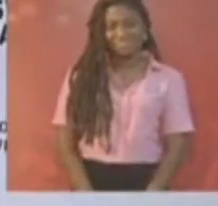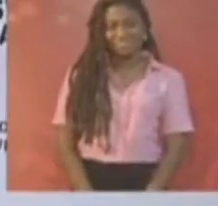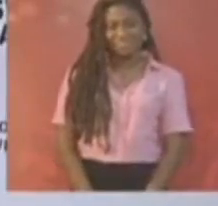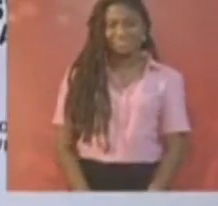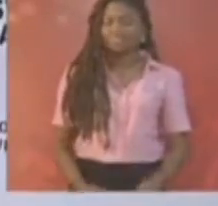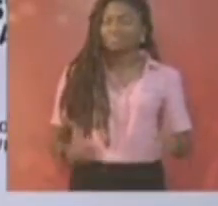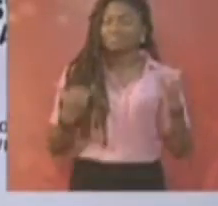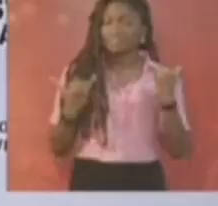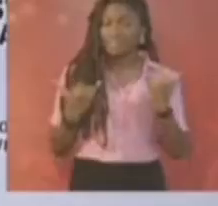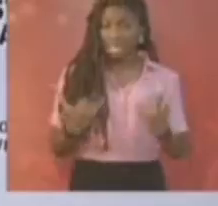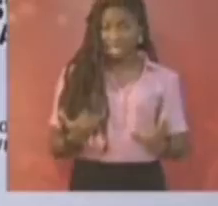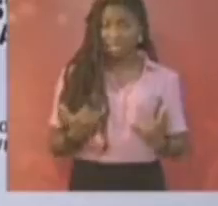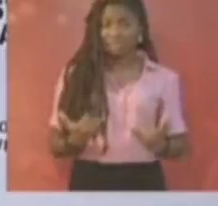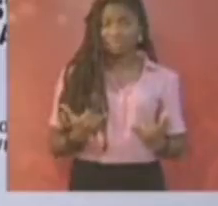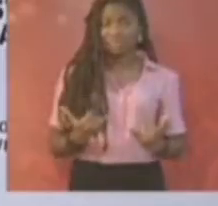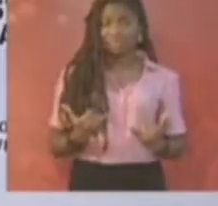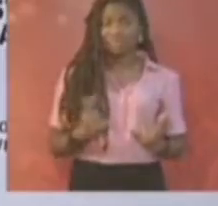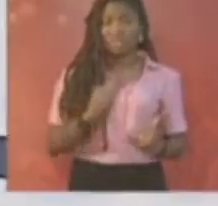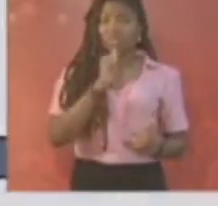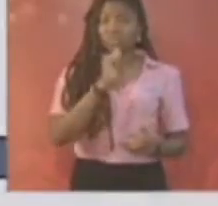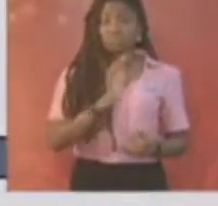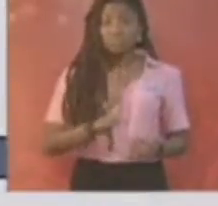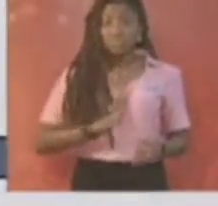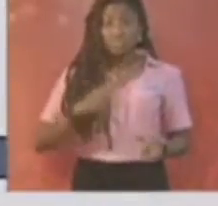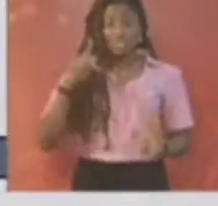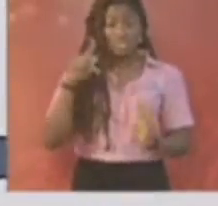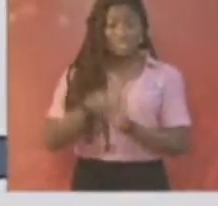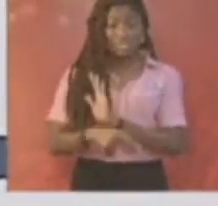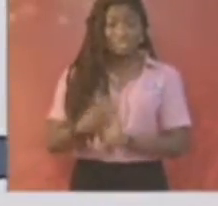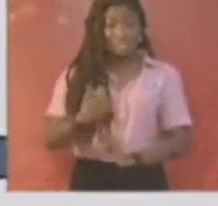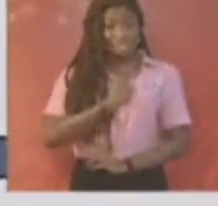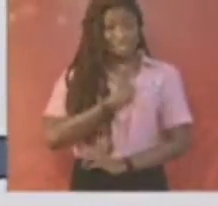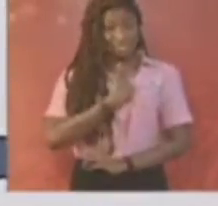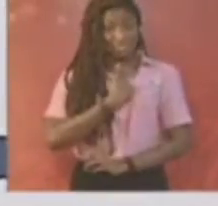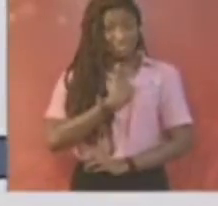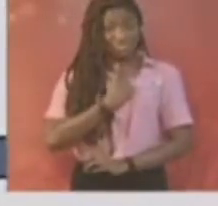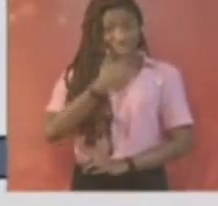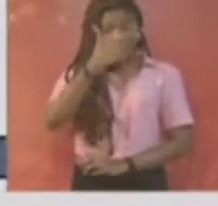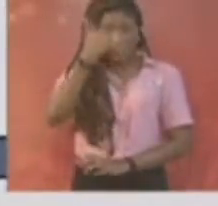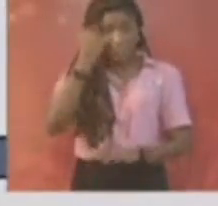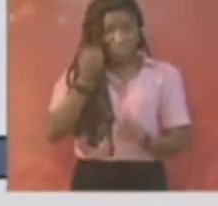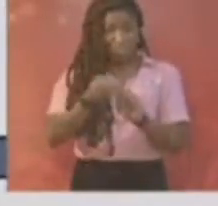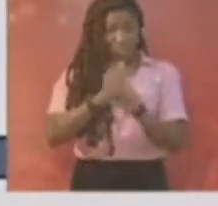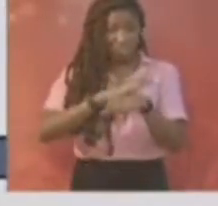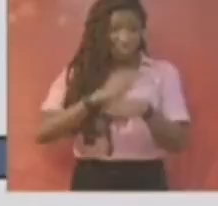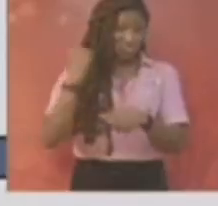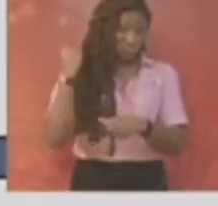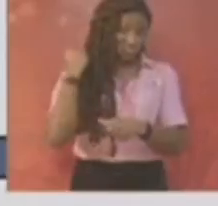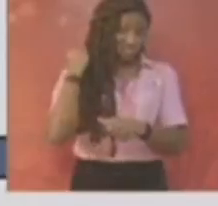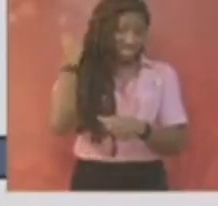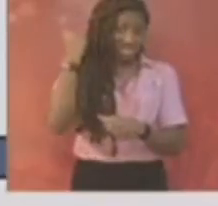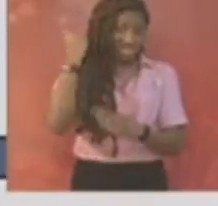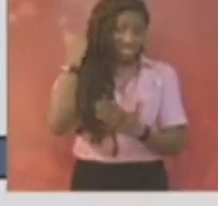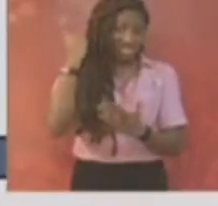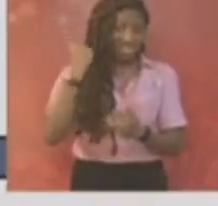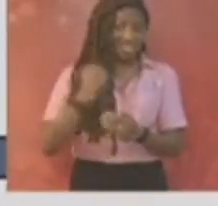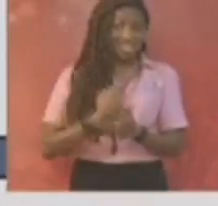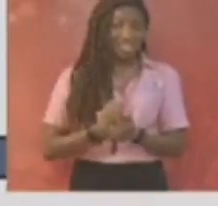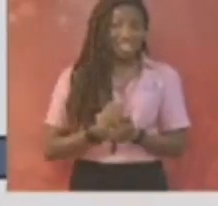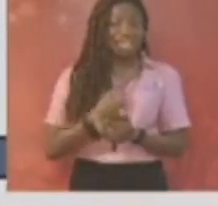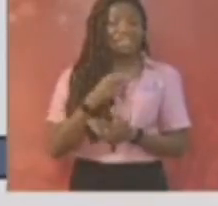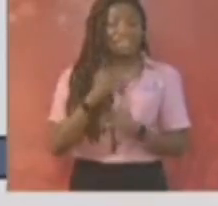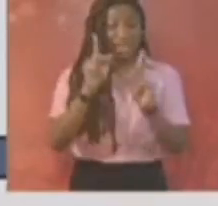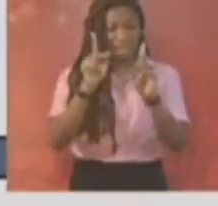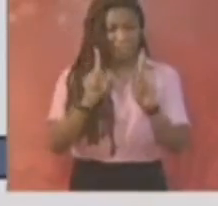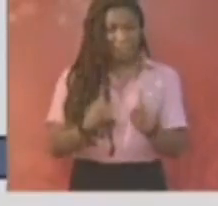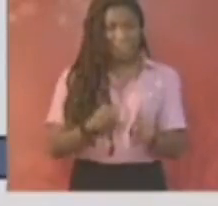Yes, that reference to the individual who committed suicide was in fact a patient who had been